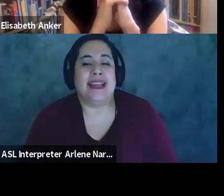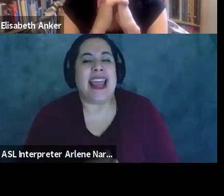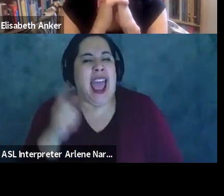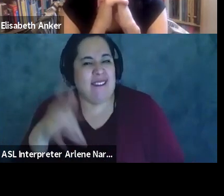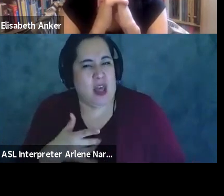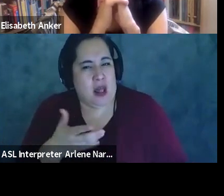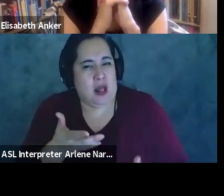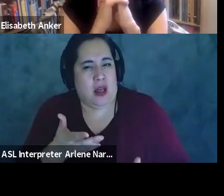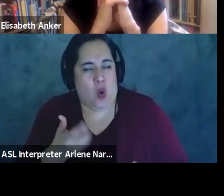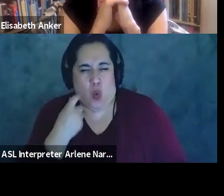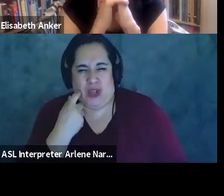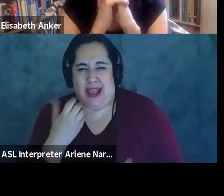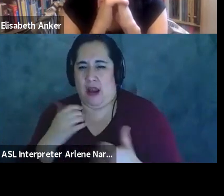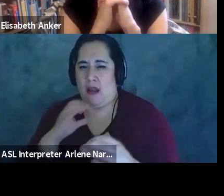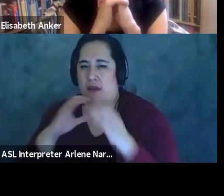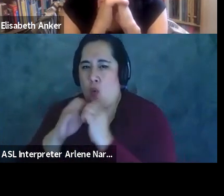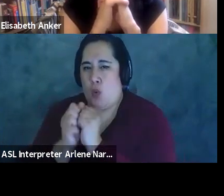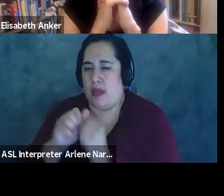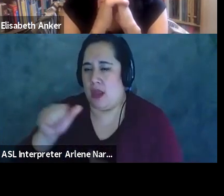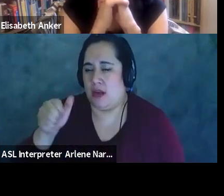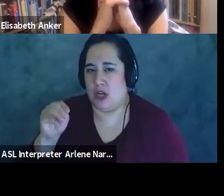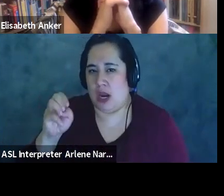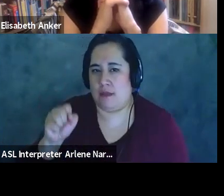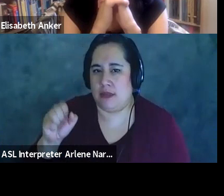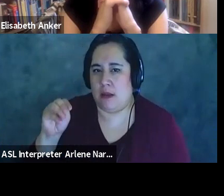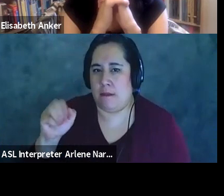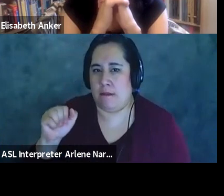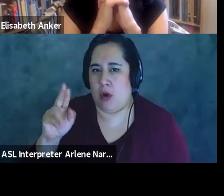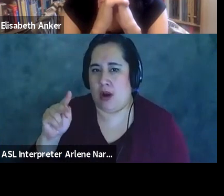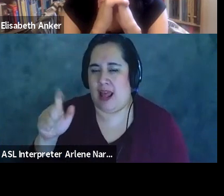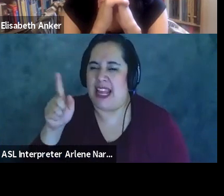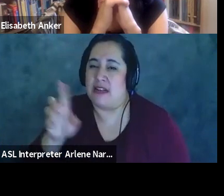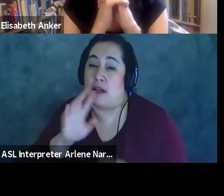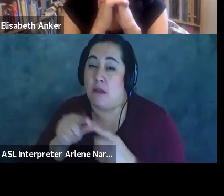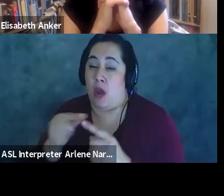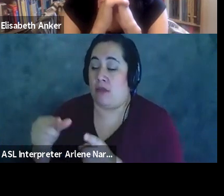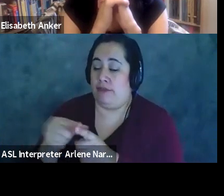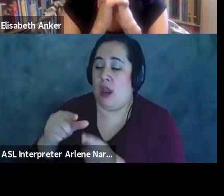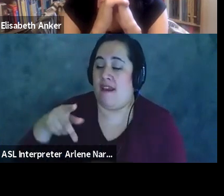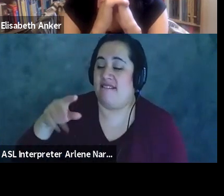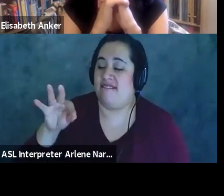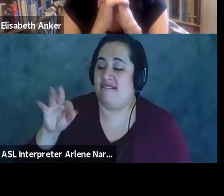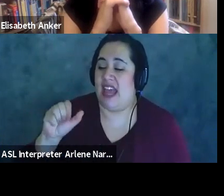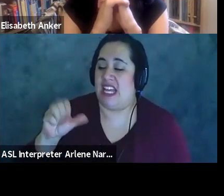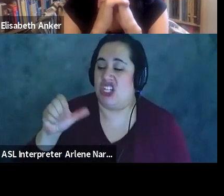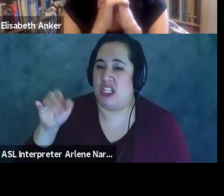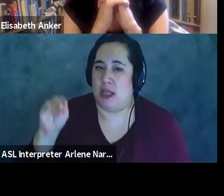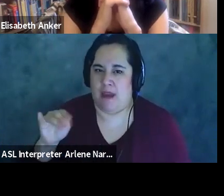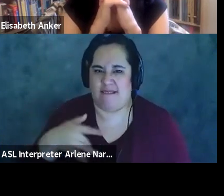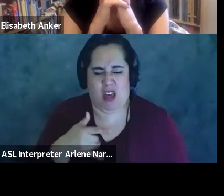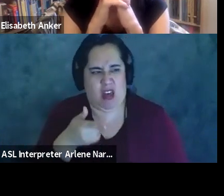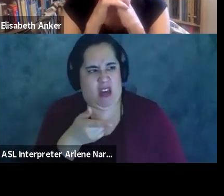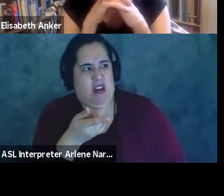through in a conversation I recently had with James Martell, when James talks about fascism and the very real presence of fascism in the world